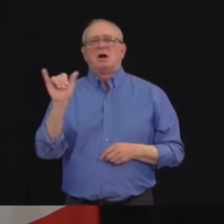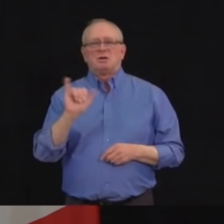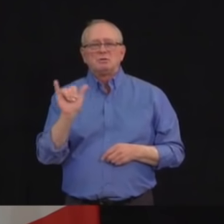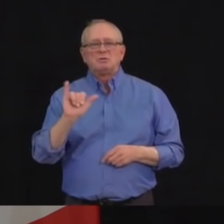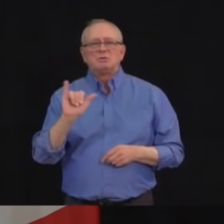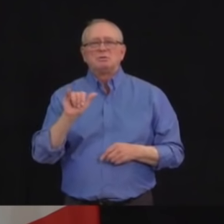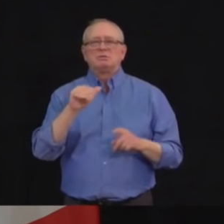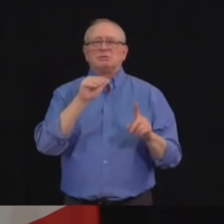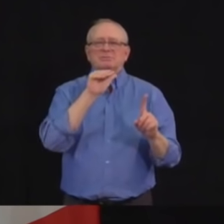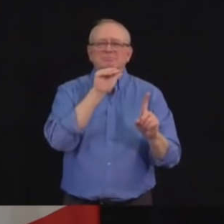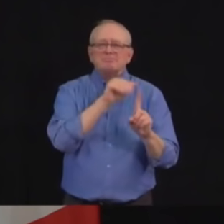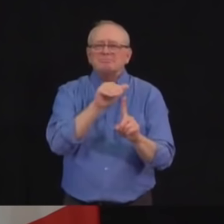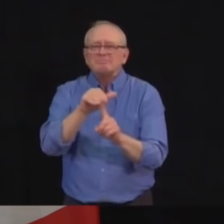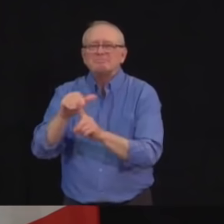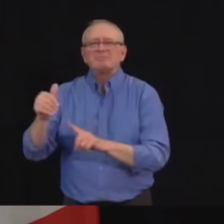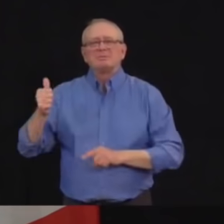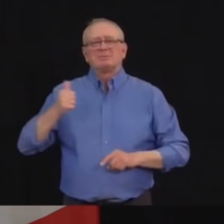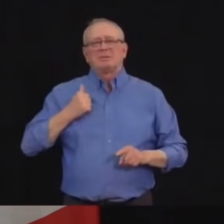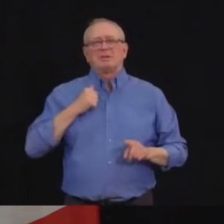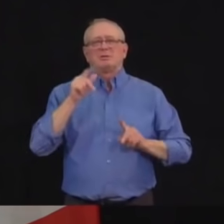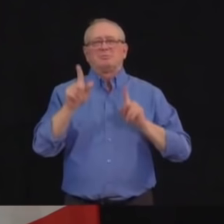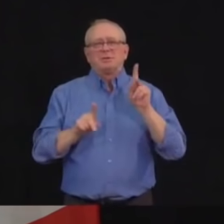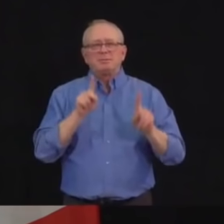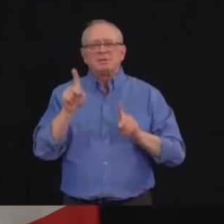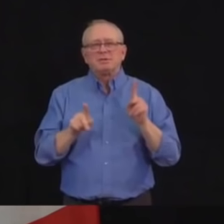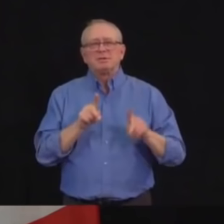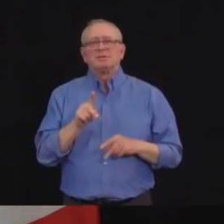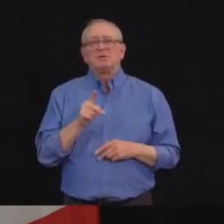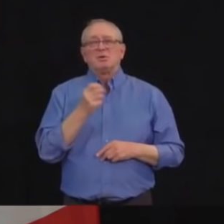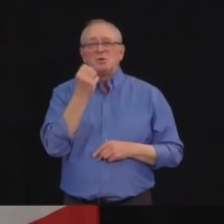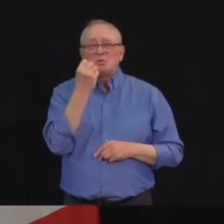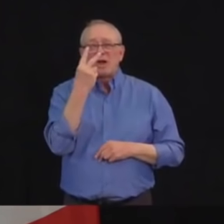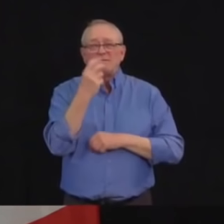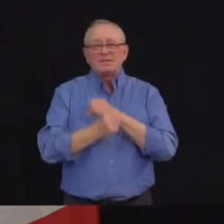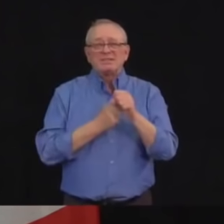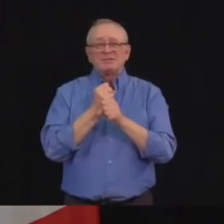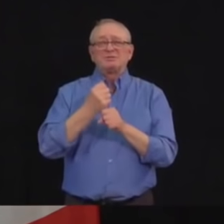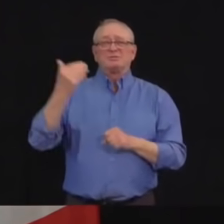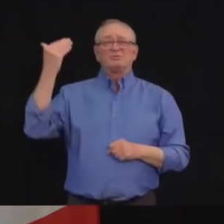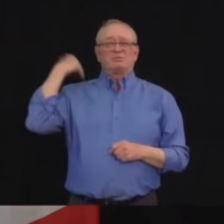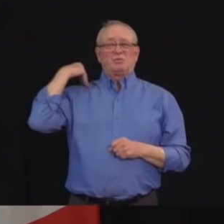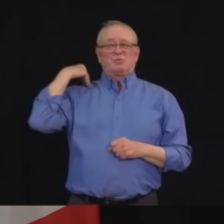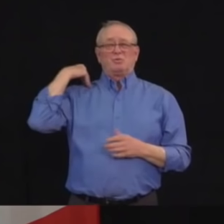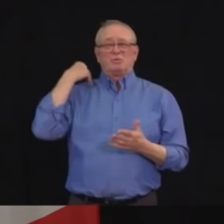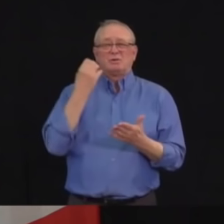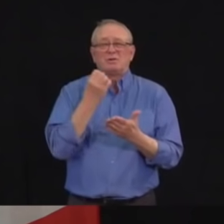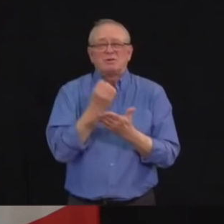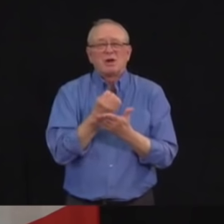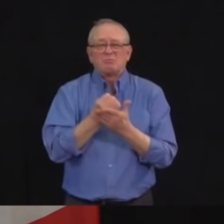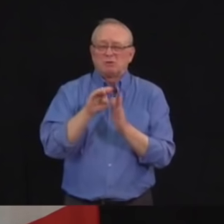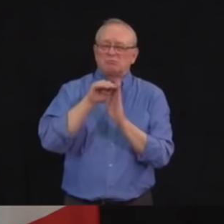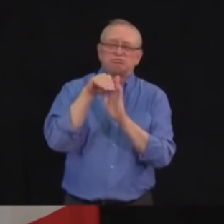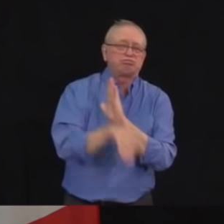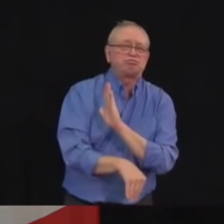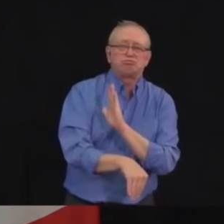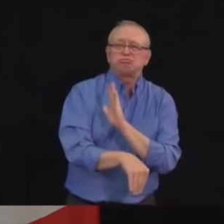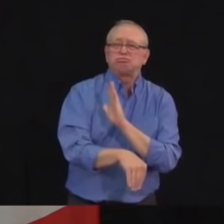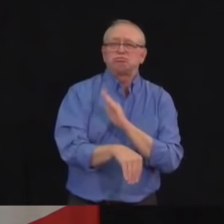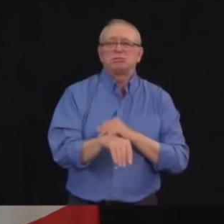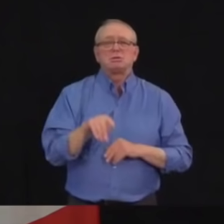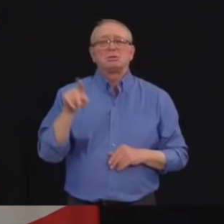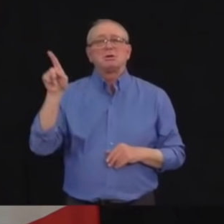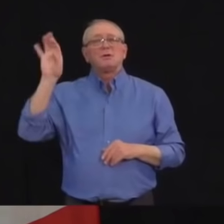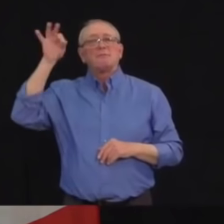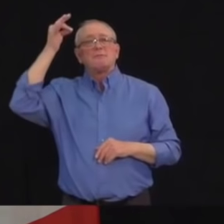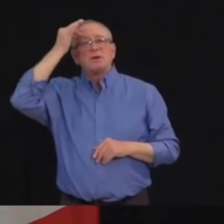of the global financial crisis 12 years ago, that the national government stepped in to ensure a future for